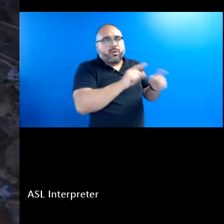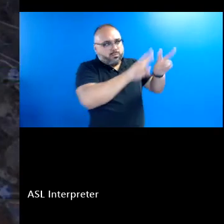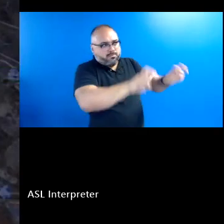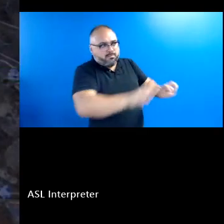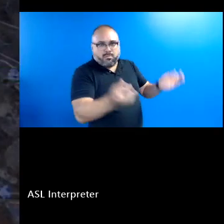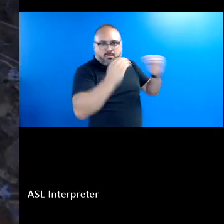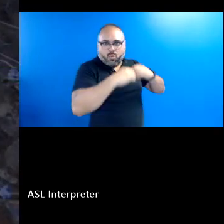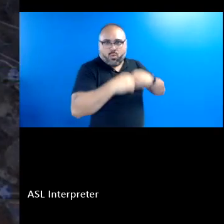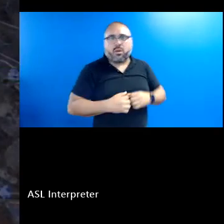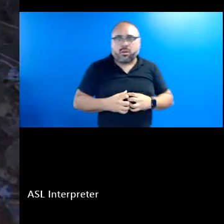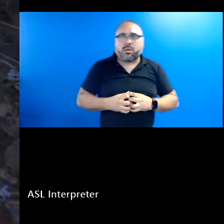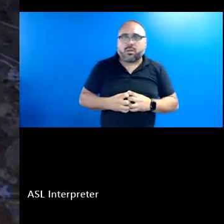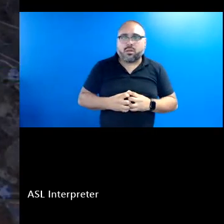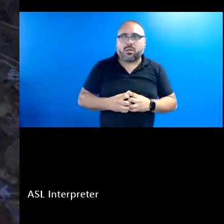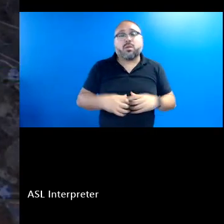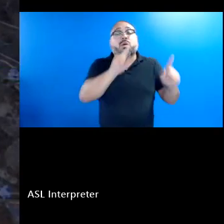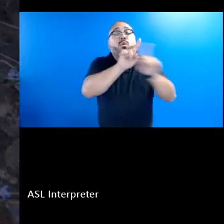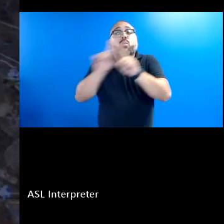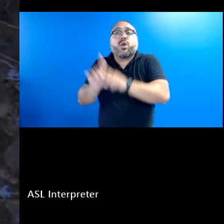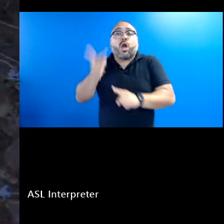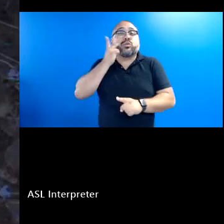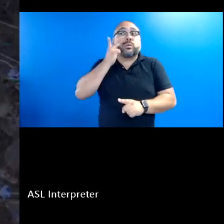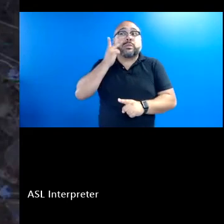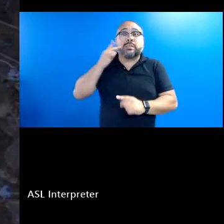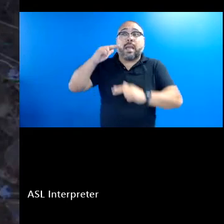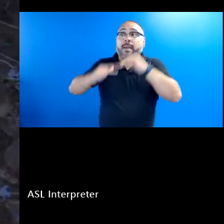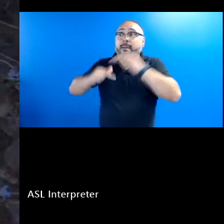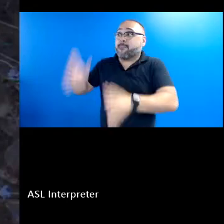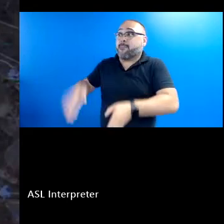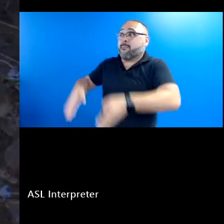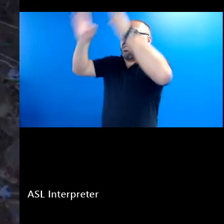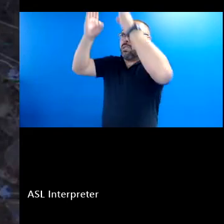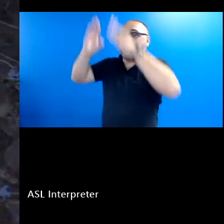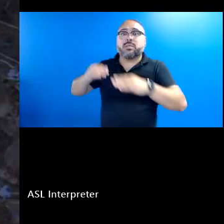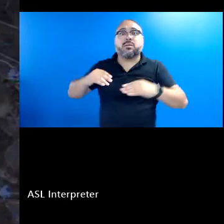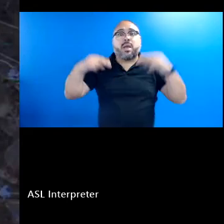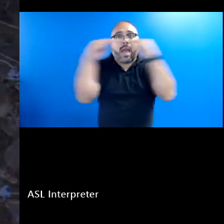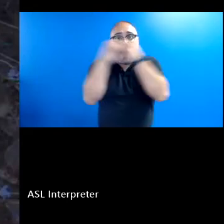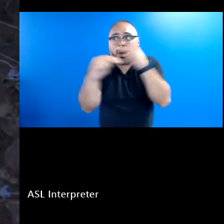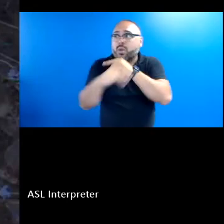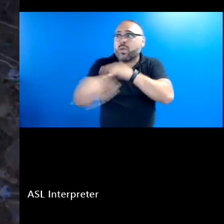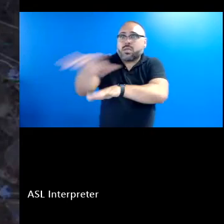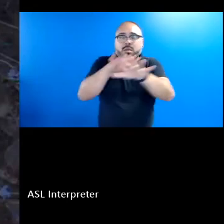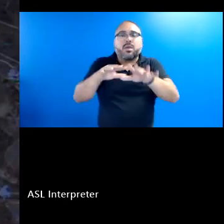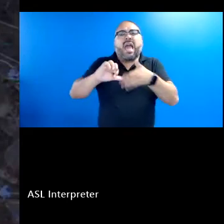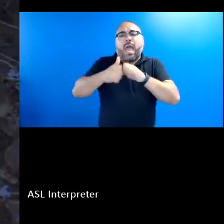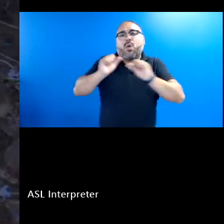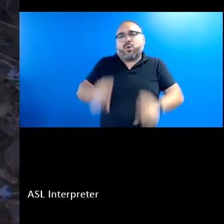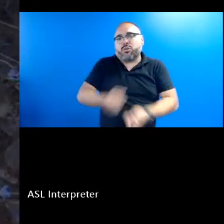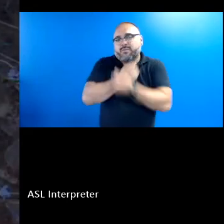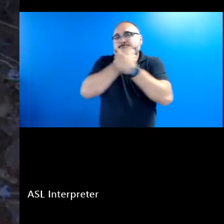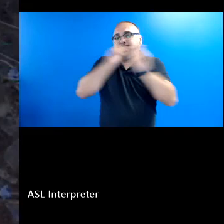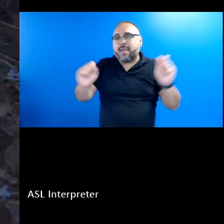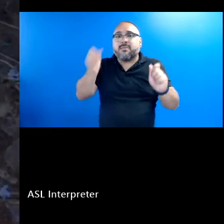And also we want to see what kind of buildings and infrastructure we would have saved by turning off the power to those